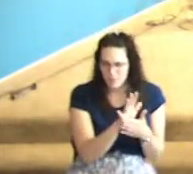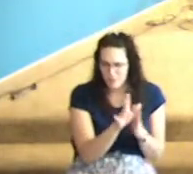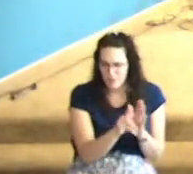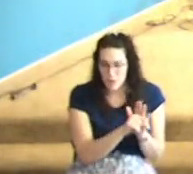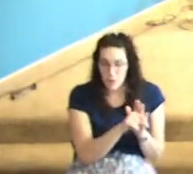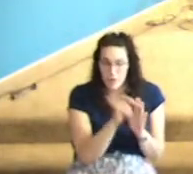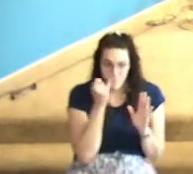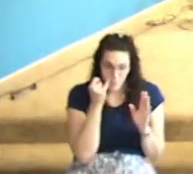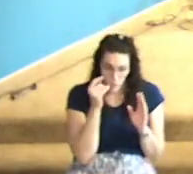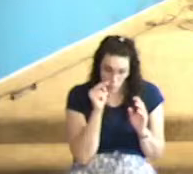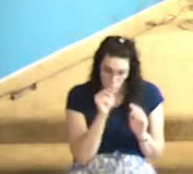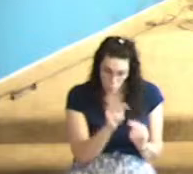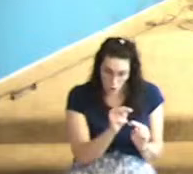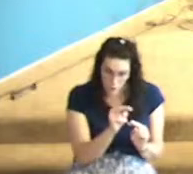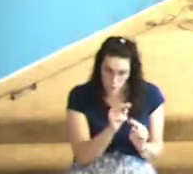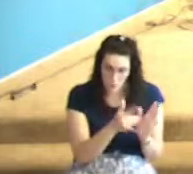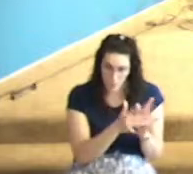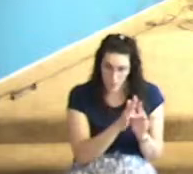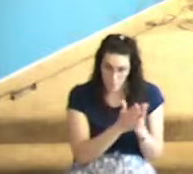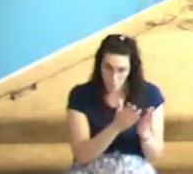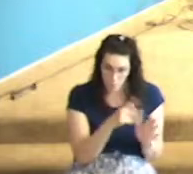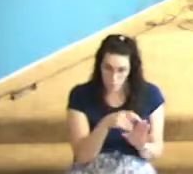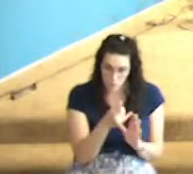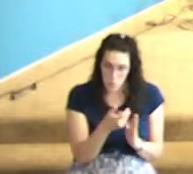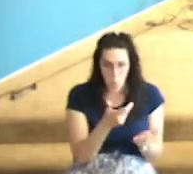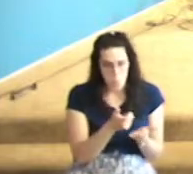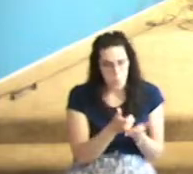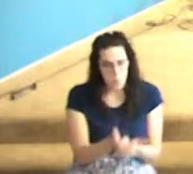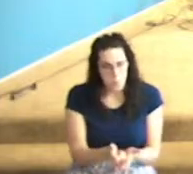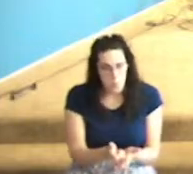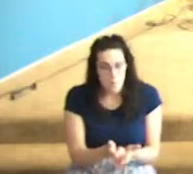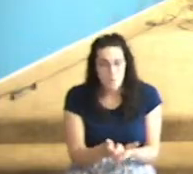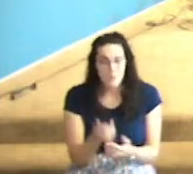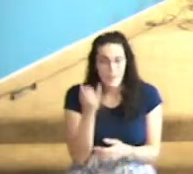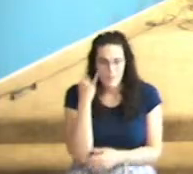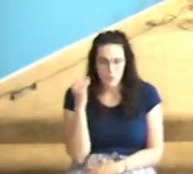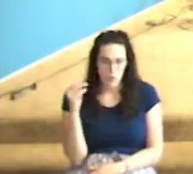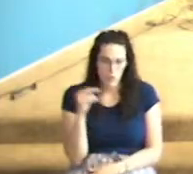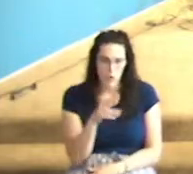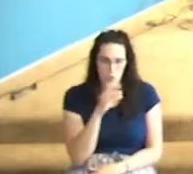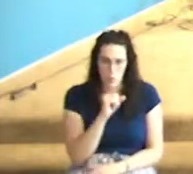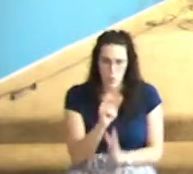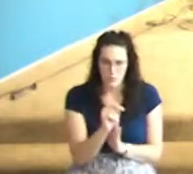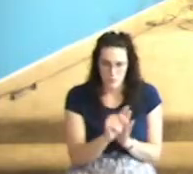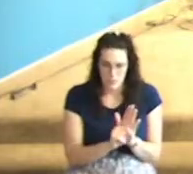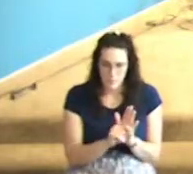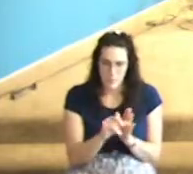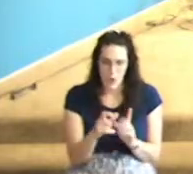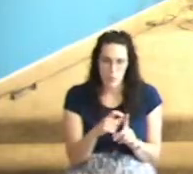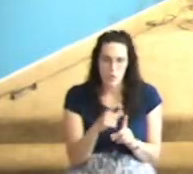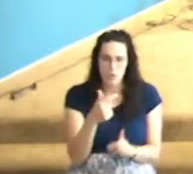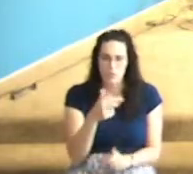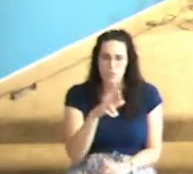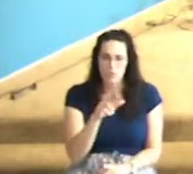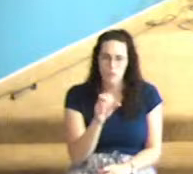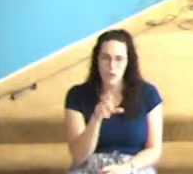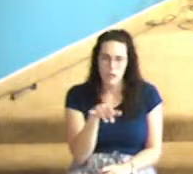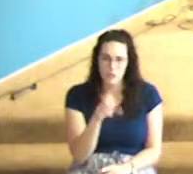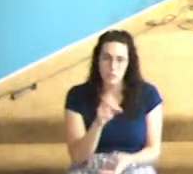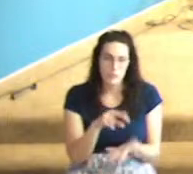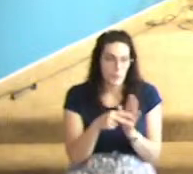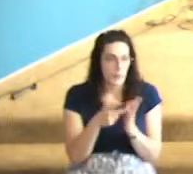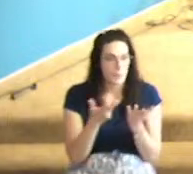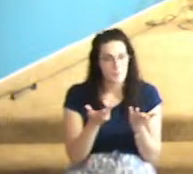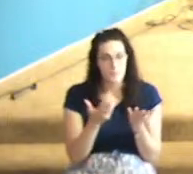Project, it's very helpful. And one time you look at this in the Old Testament, this word for gracious, it's just something that's nice to look